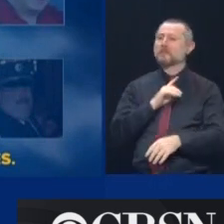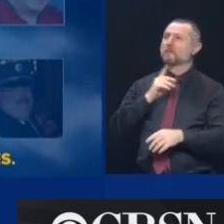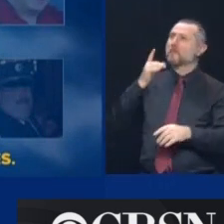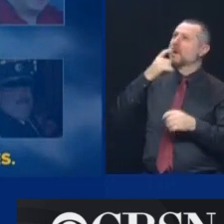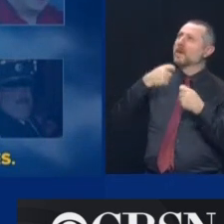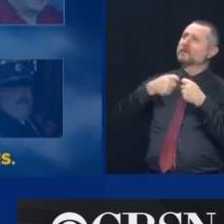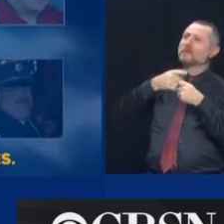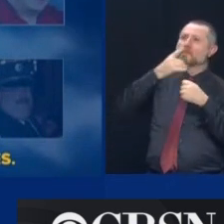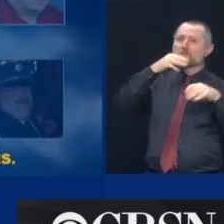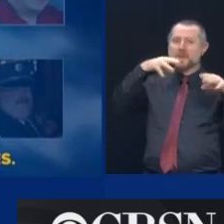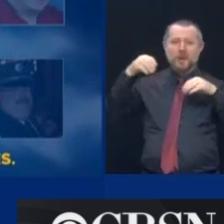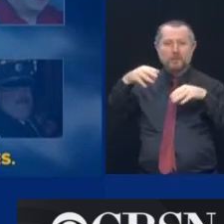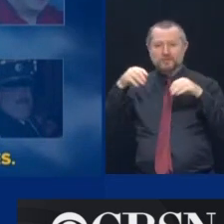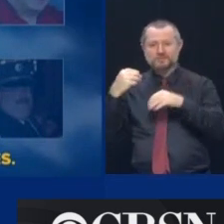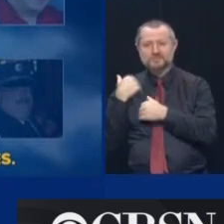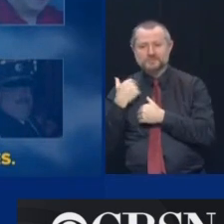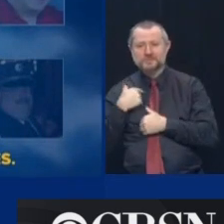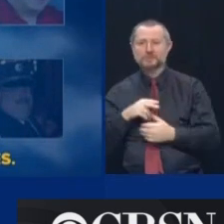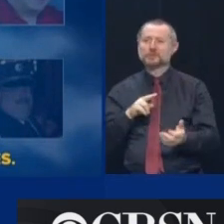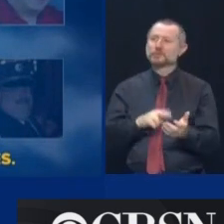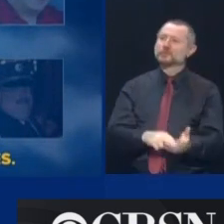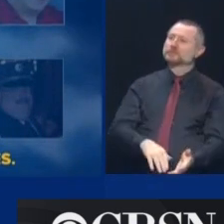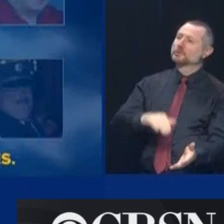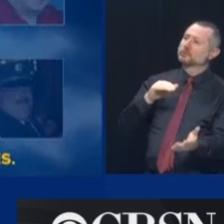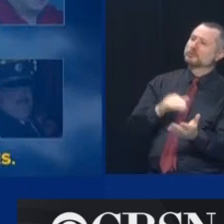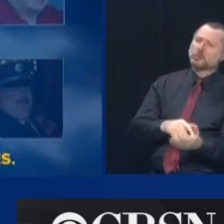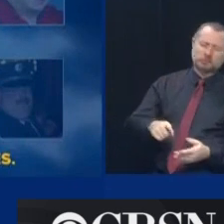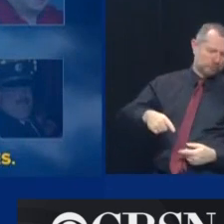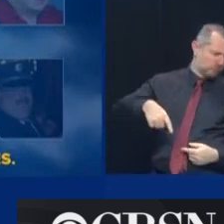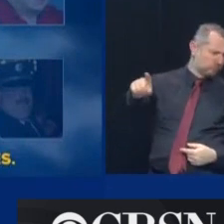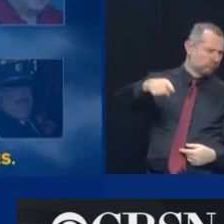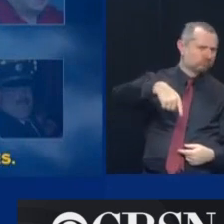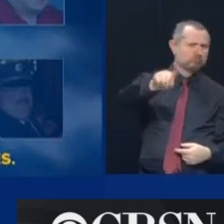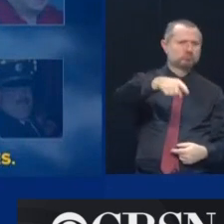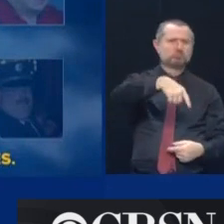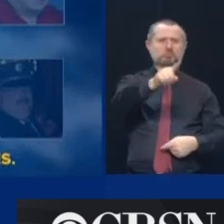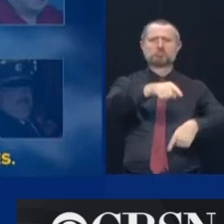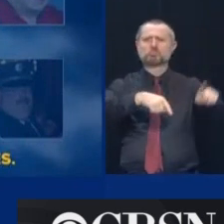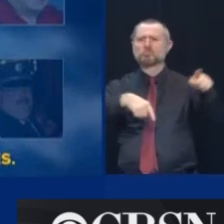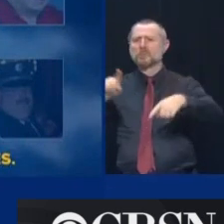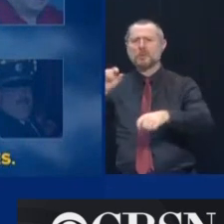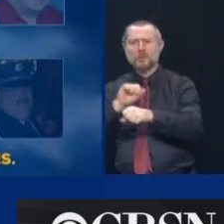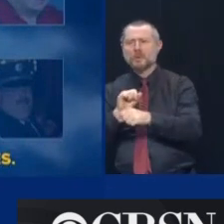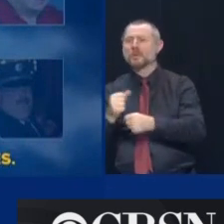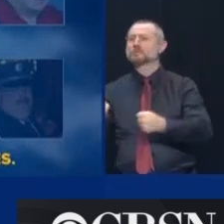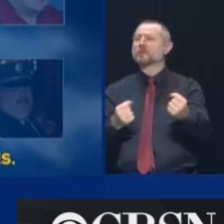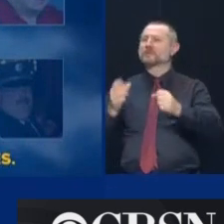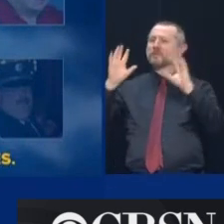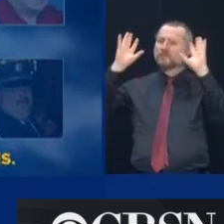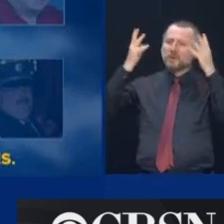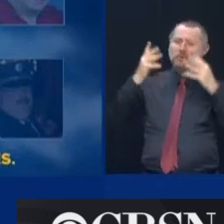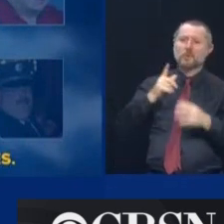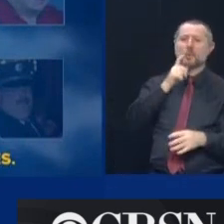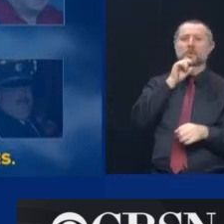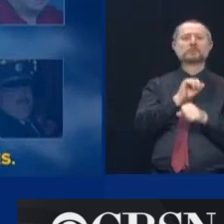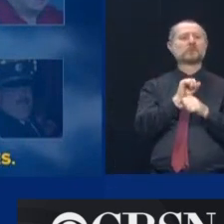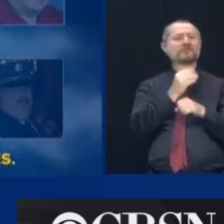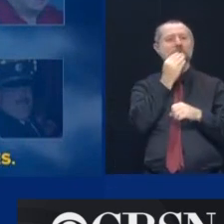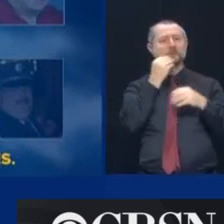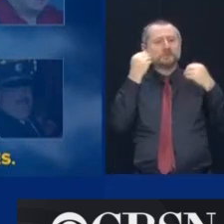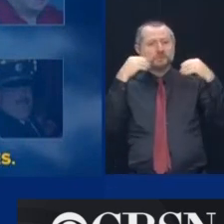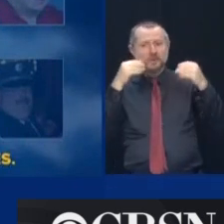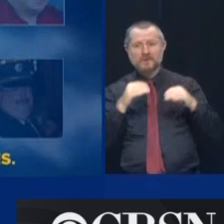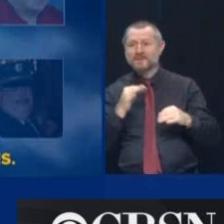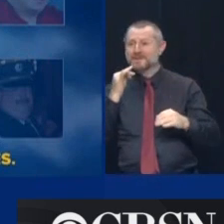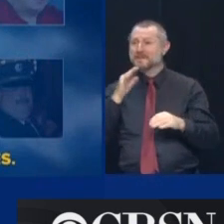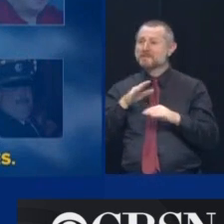Nurse, we need you to go. Doctor, we need you to go. Ambulance driver, we need you to go. Food store clerk, minimum wage